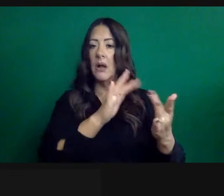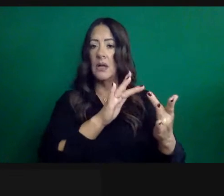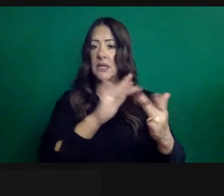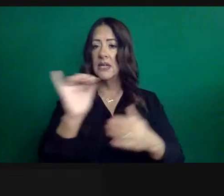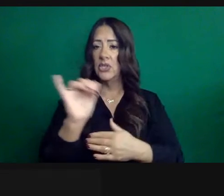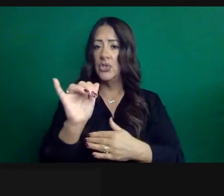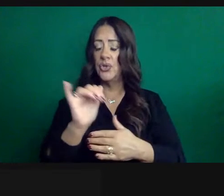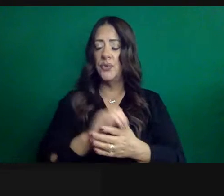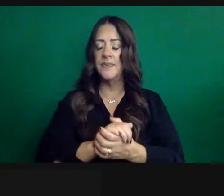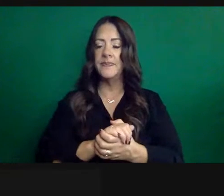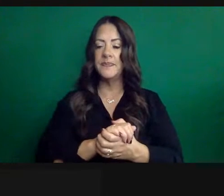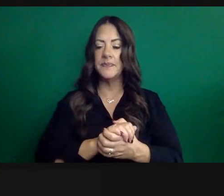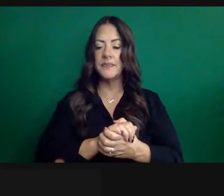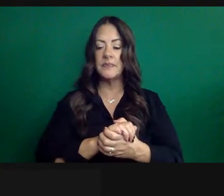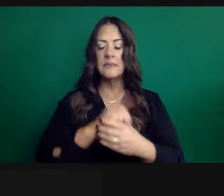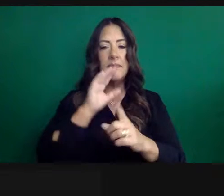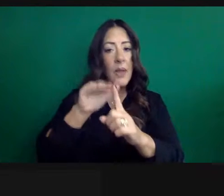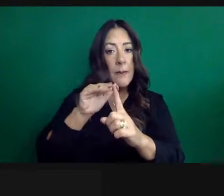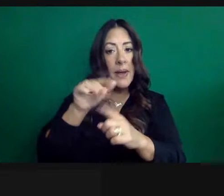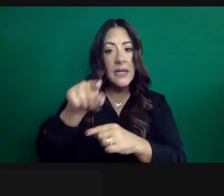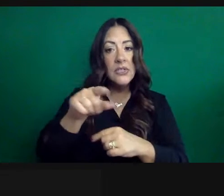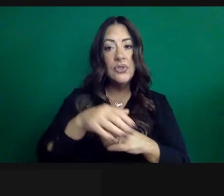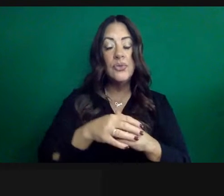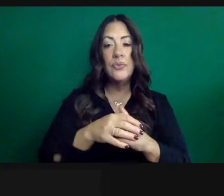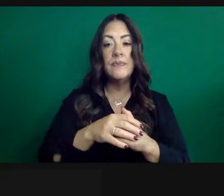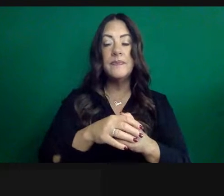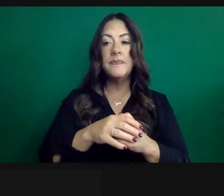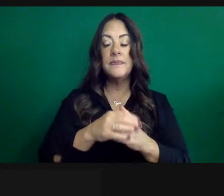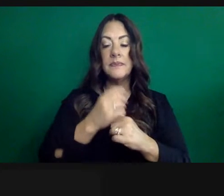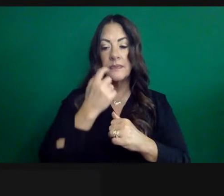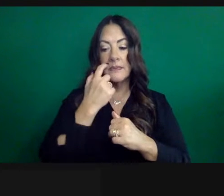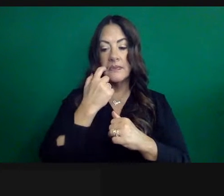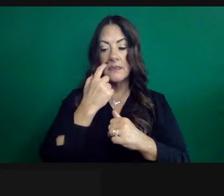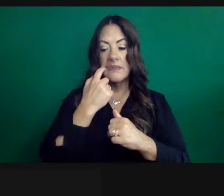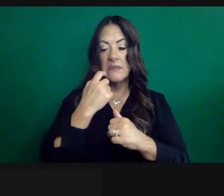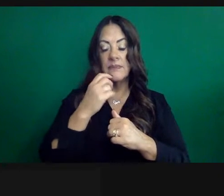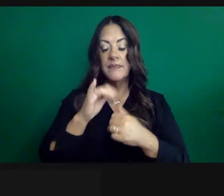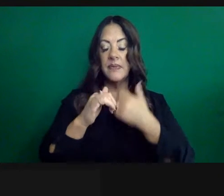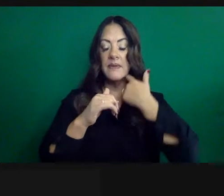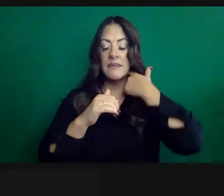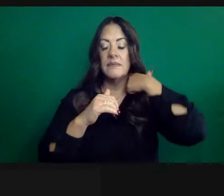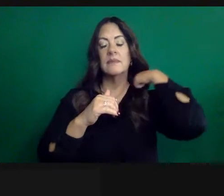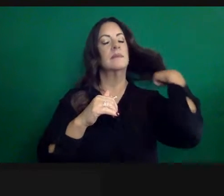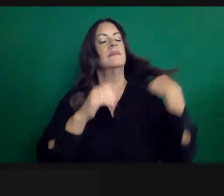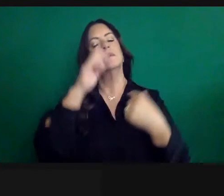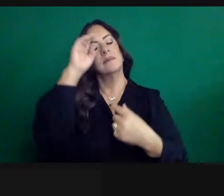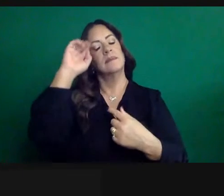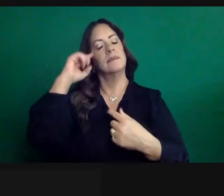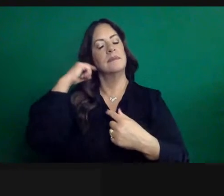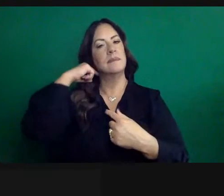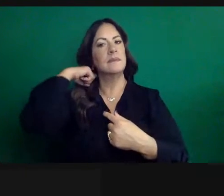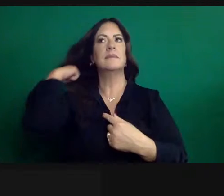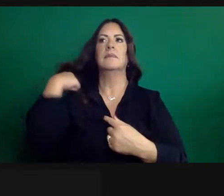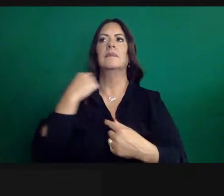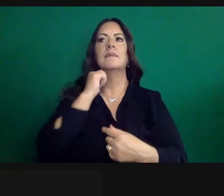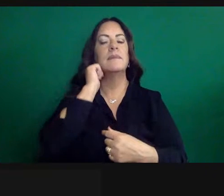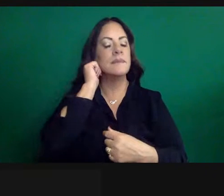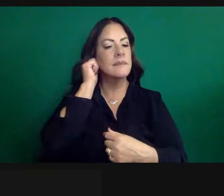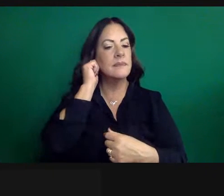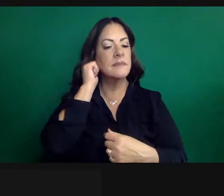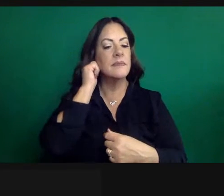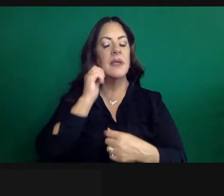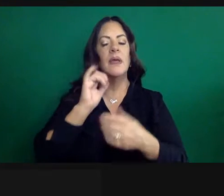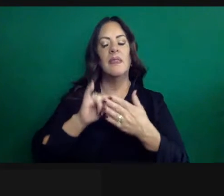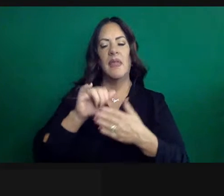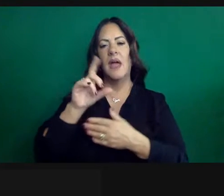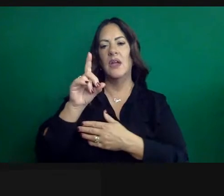just remind you that really, and this is something that Director McCoy-Wade played a key role in, we've worked over